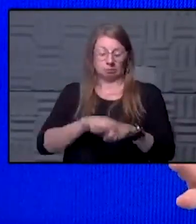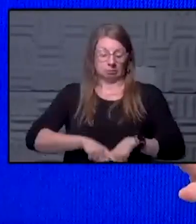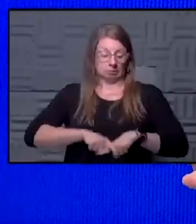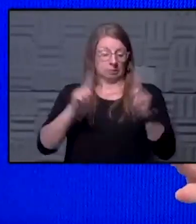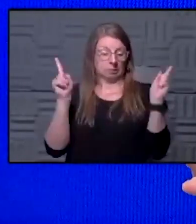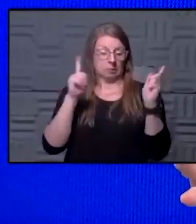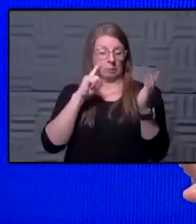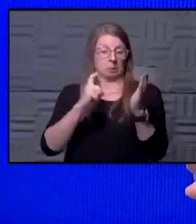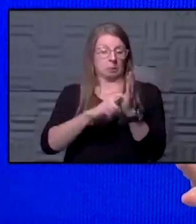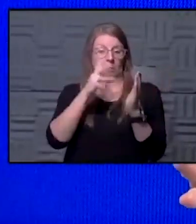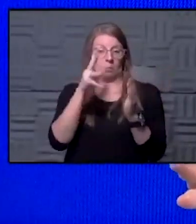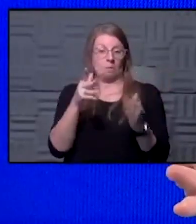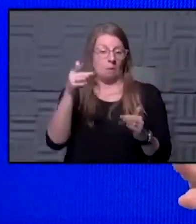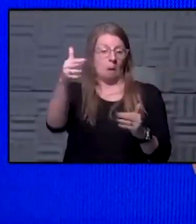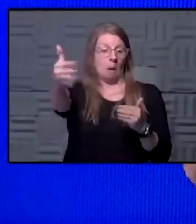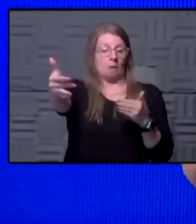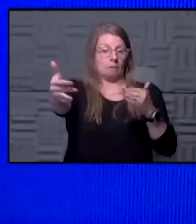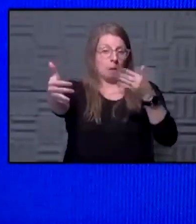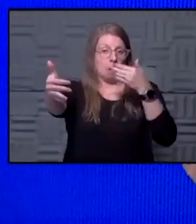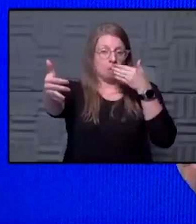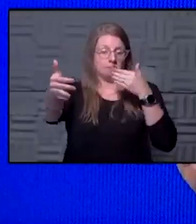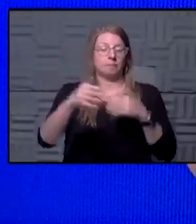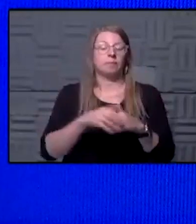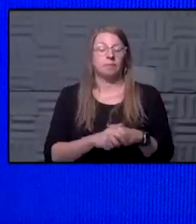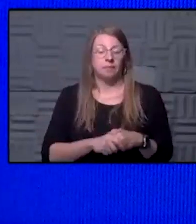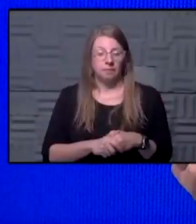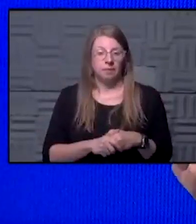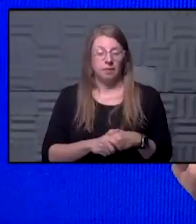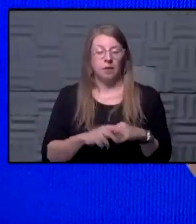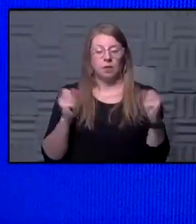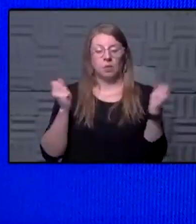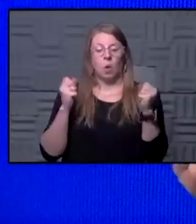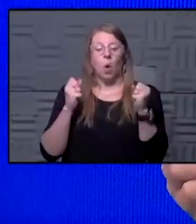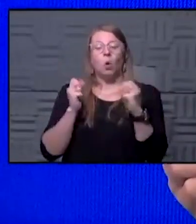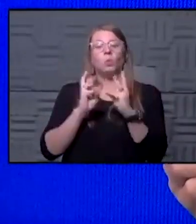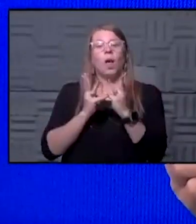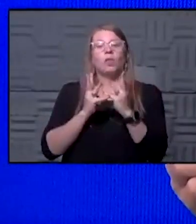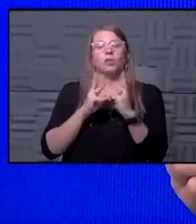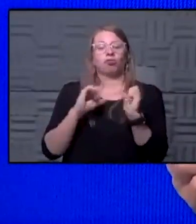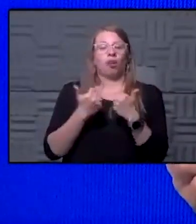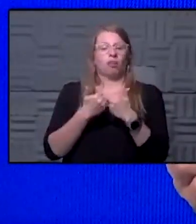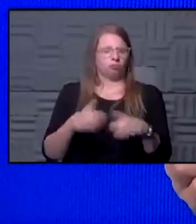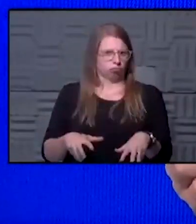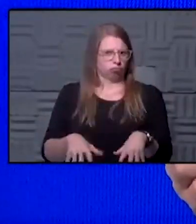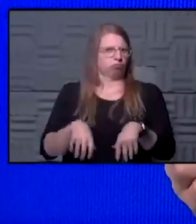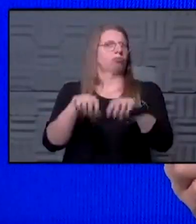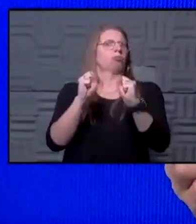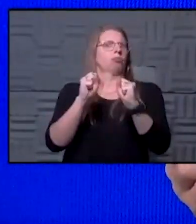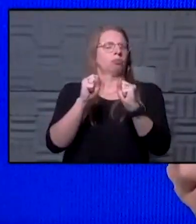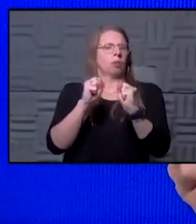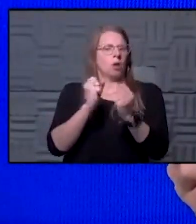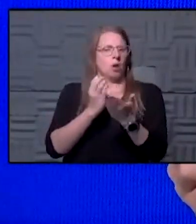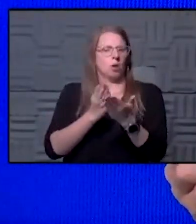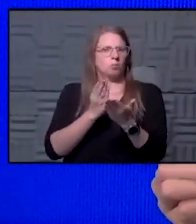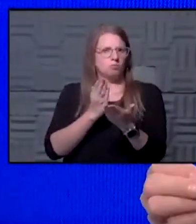difference. So do yourself a favor. Take the cold weather challenge. You'll prove to yourself how important masks are.